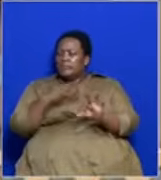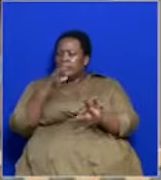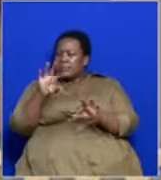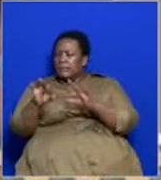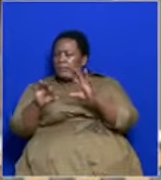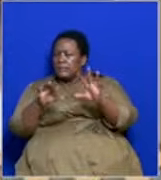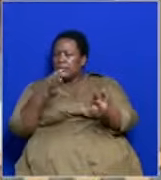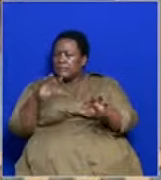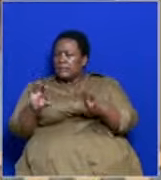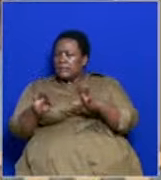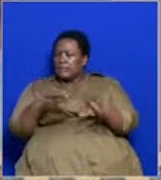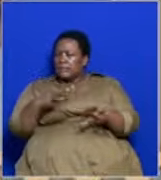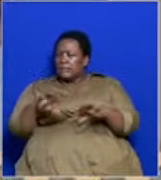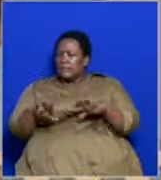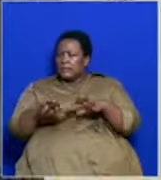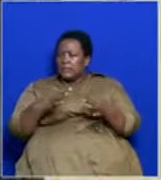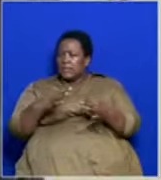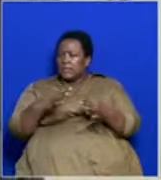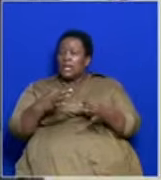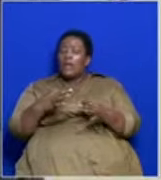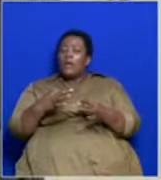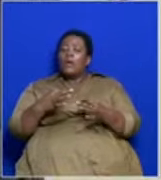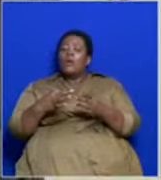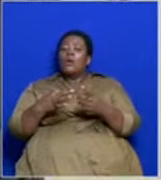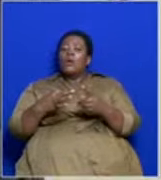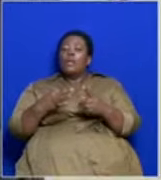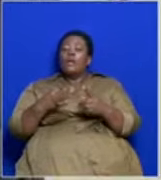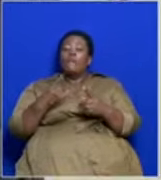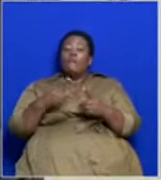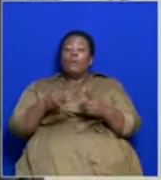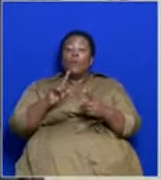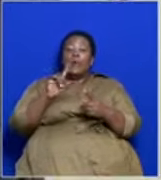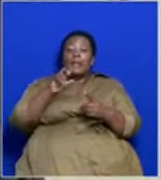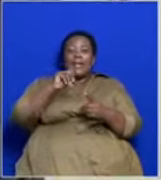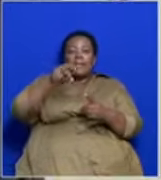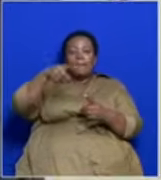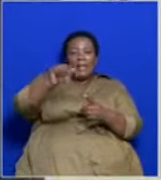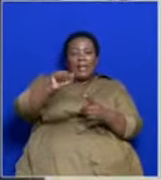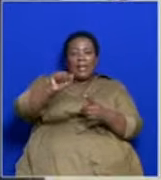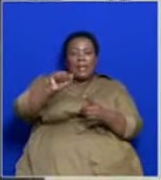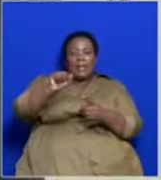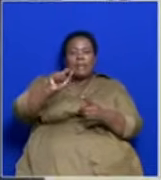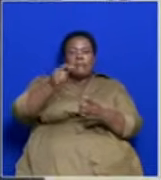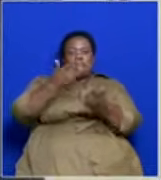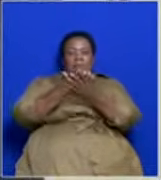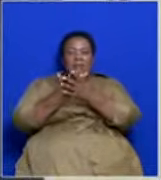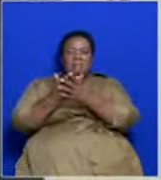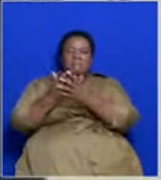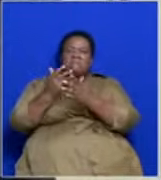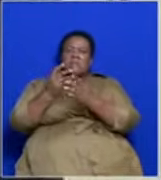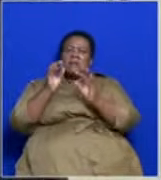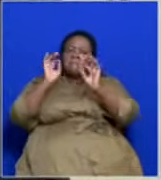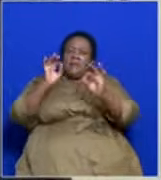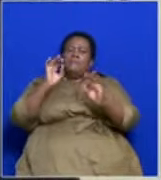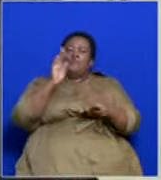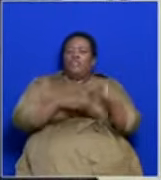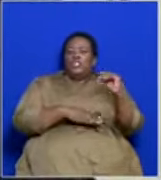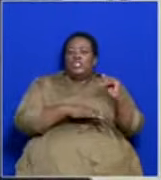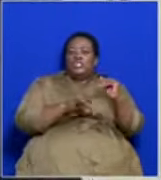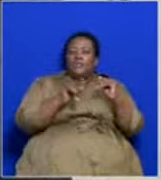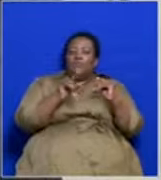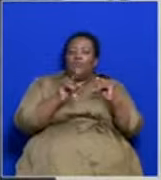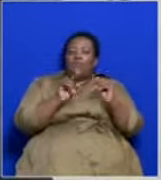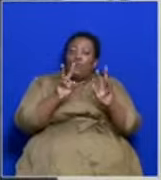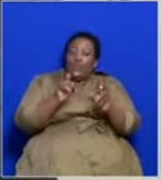NPA to prefer the correct charges on this matter. So I'll start